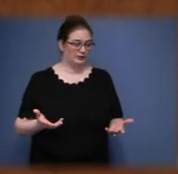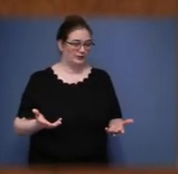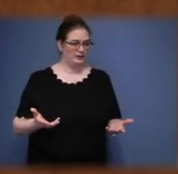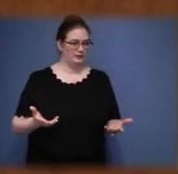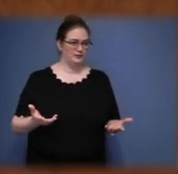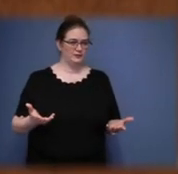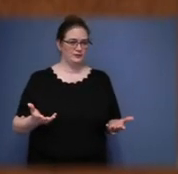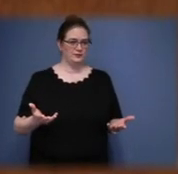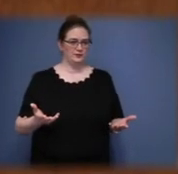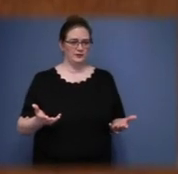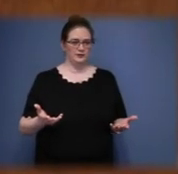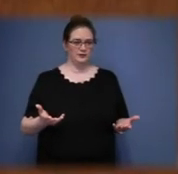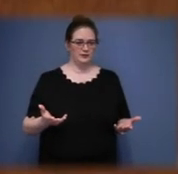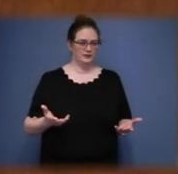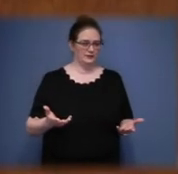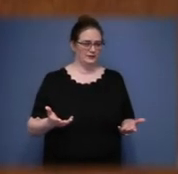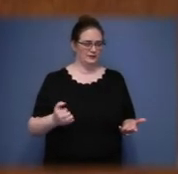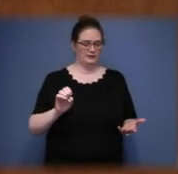Is she here?